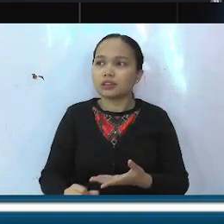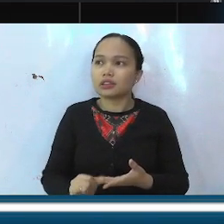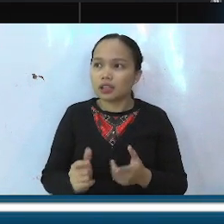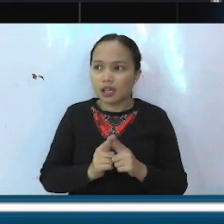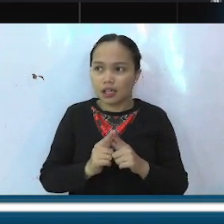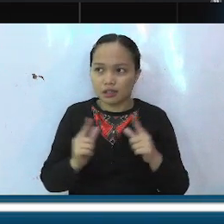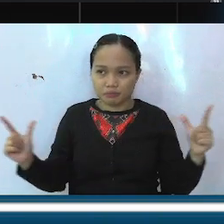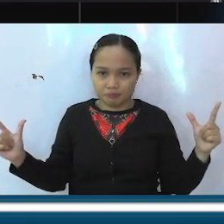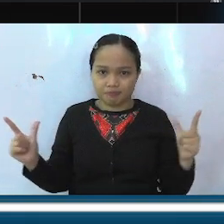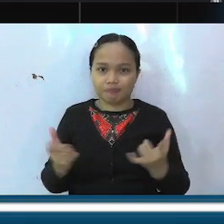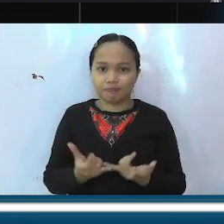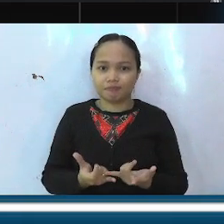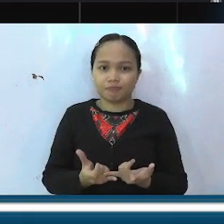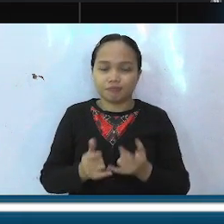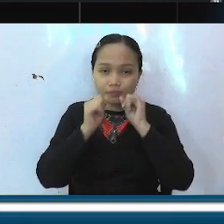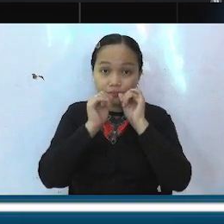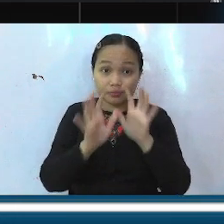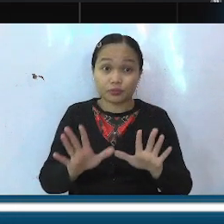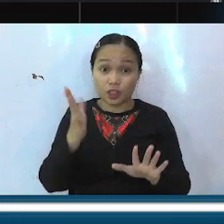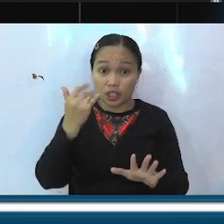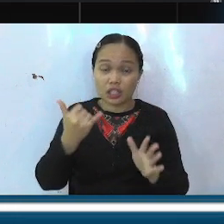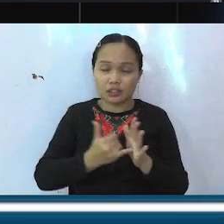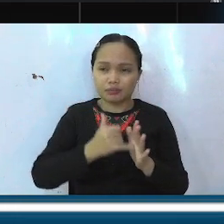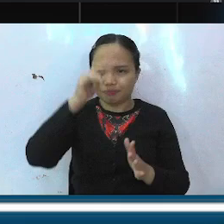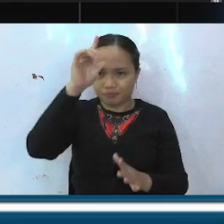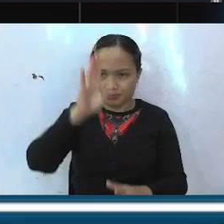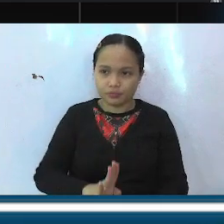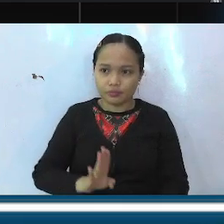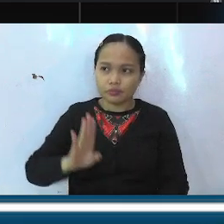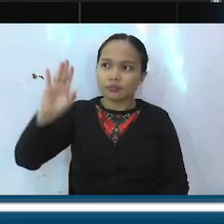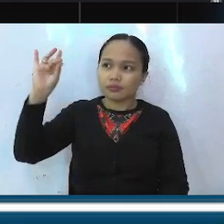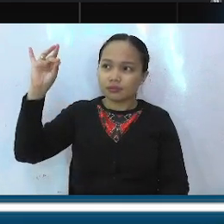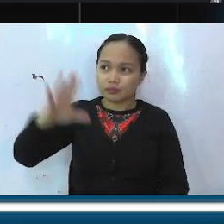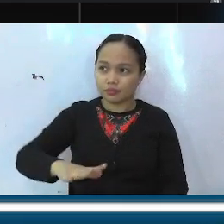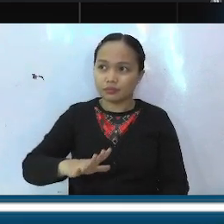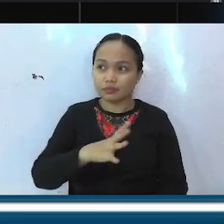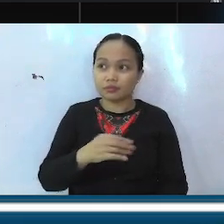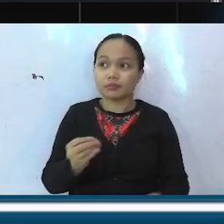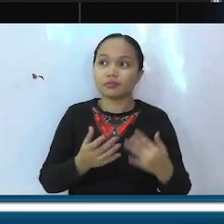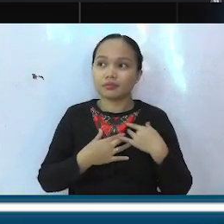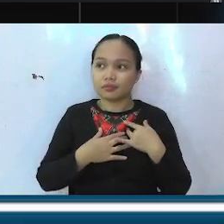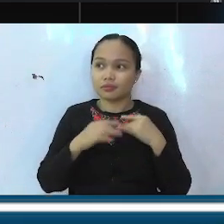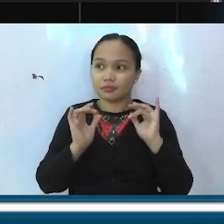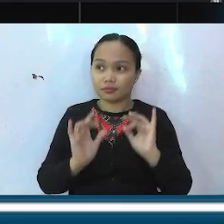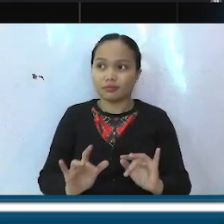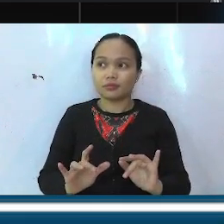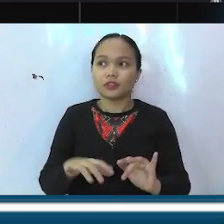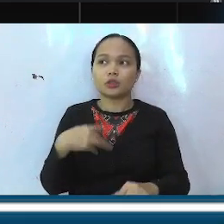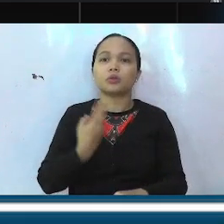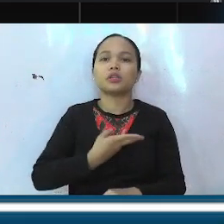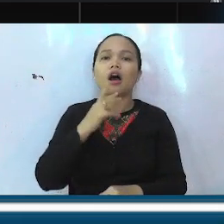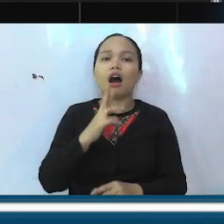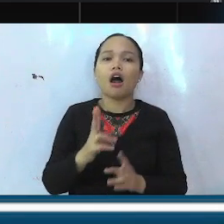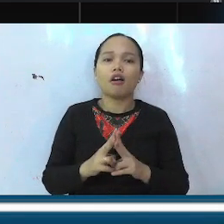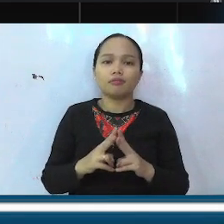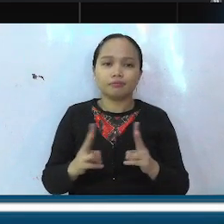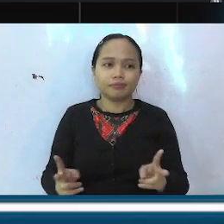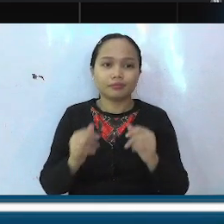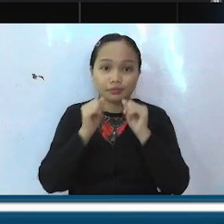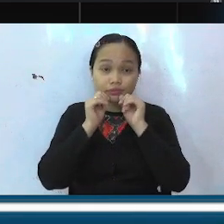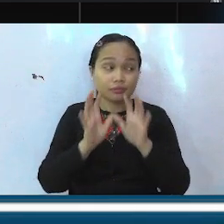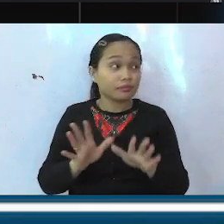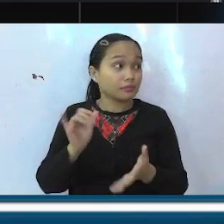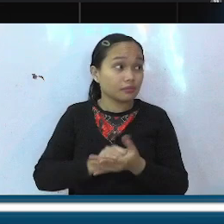said, it's because of God's grace and it's because of God's mercy, and we are so blessed that, you know, young